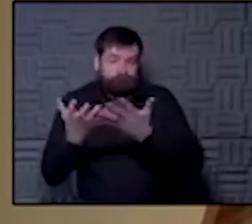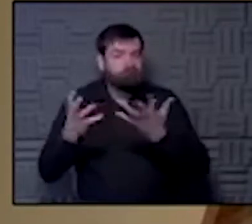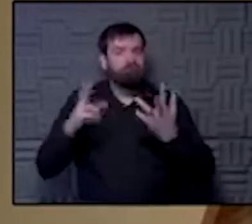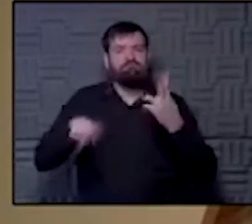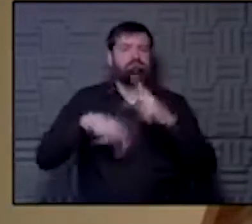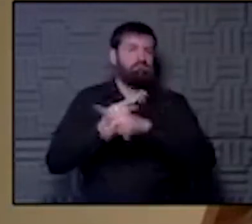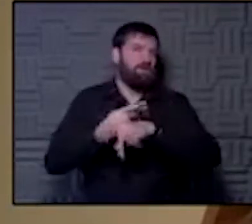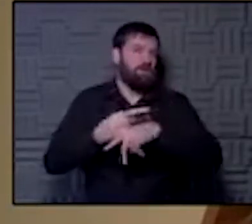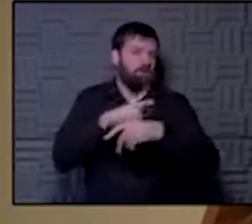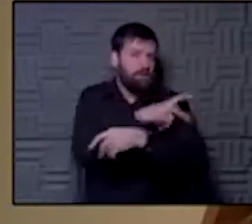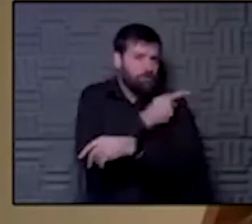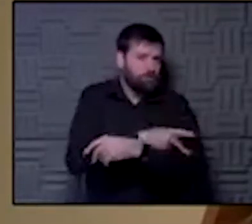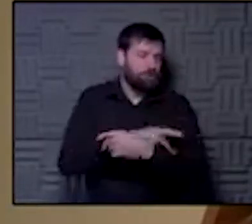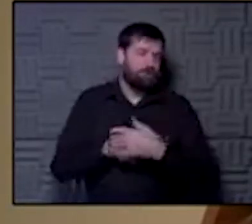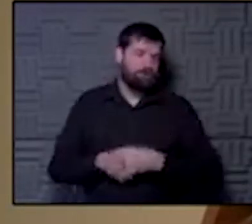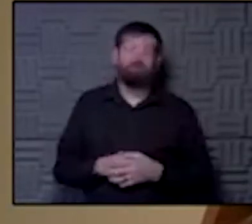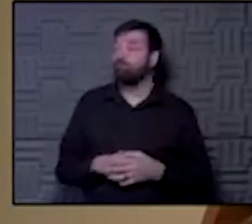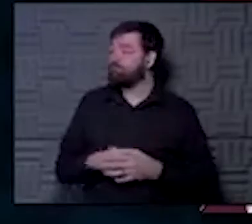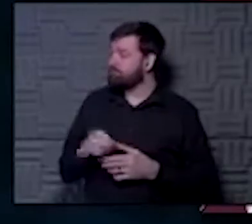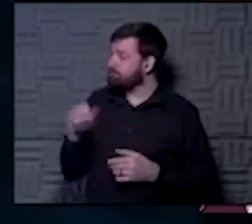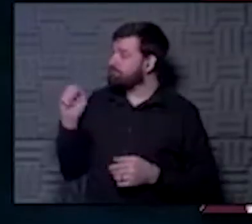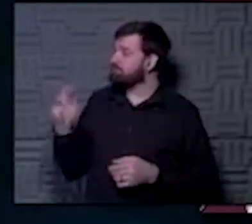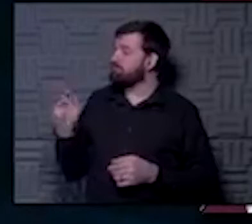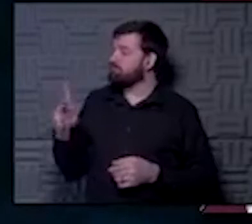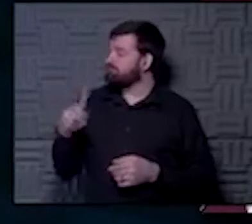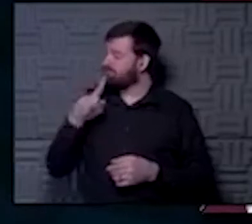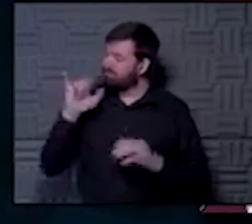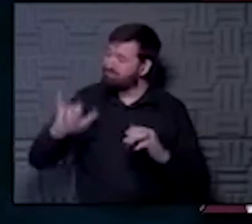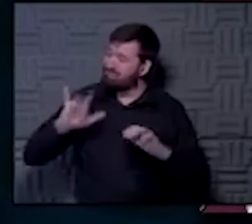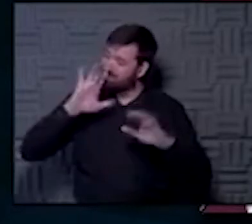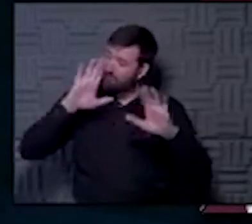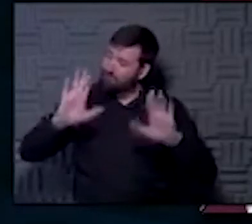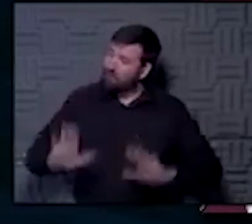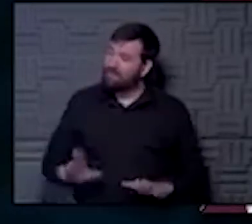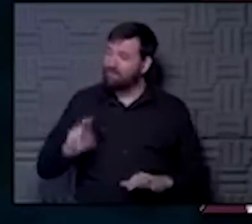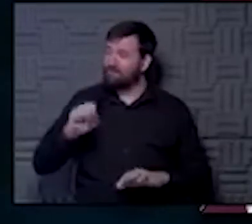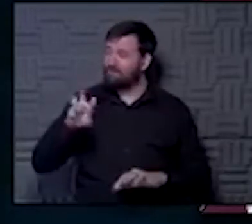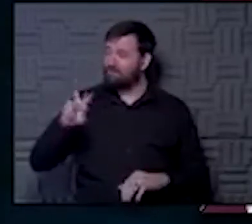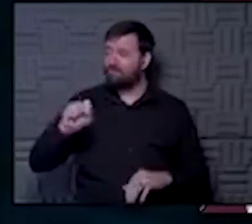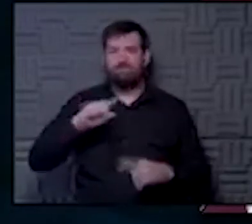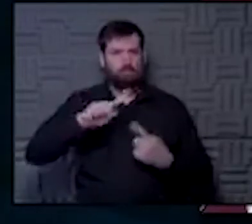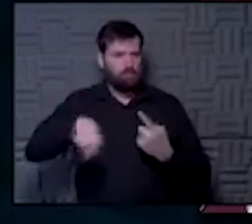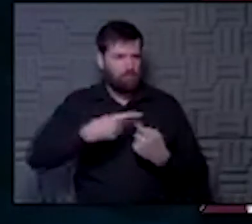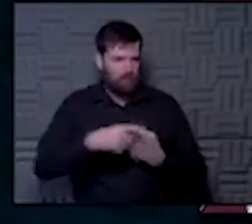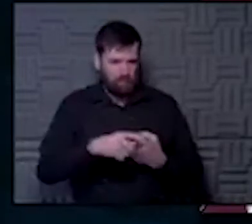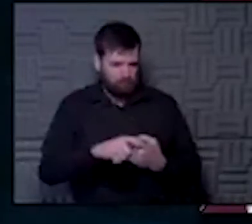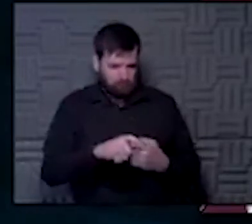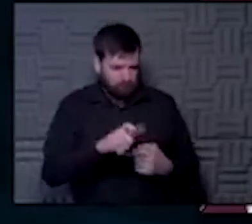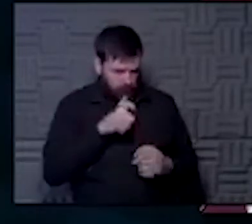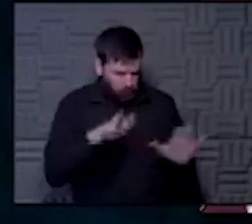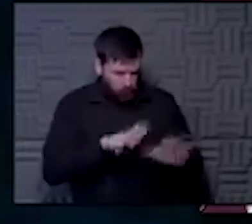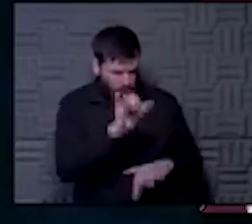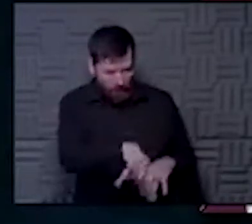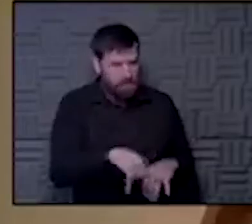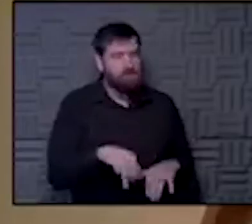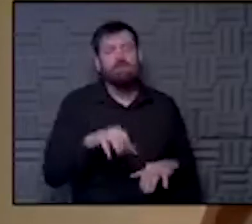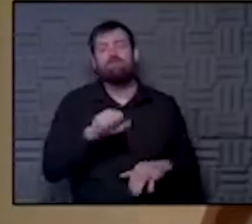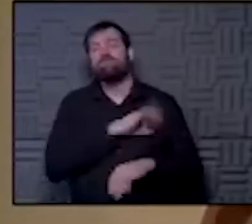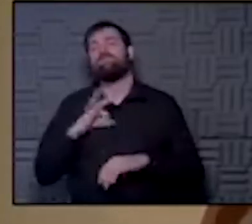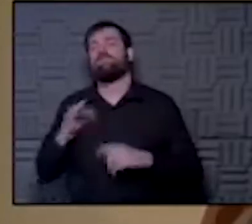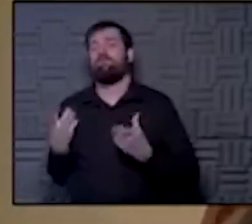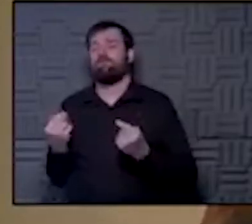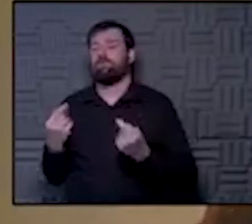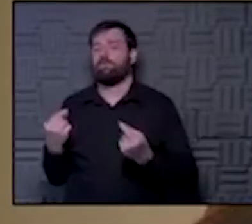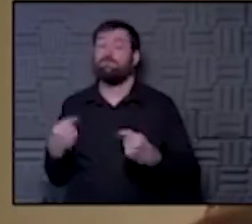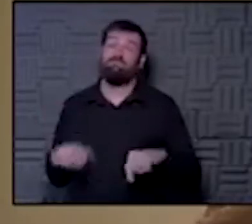patients we're going through. All right. Well, that is great news. What are your staff doing when they're not doing this drug?